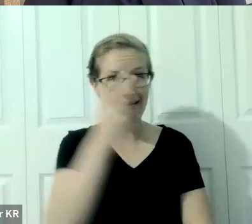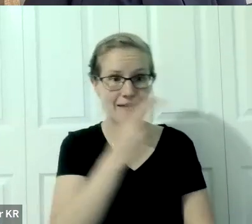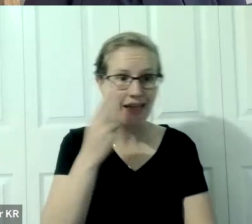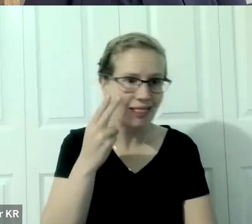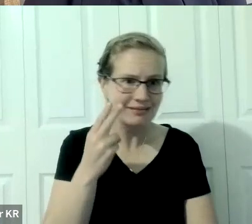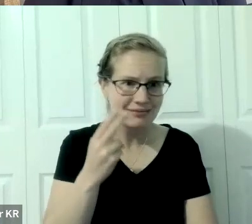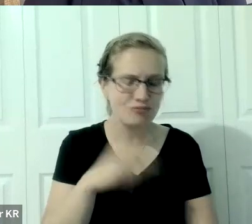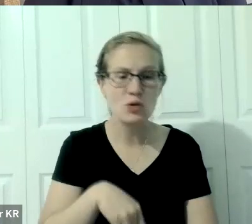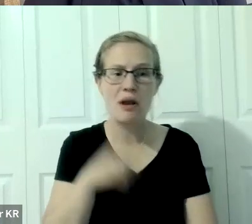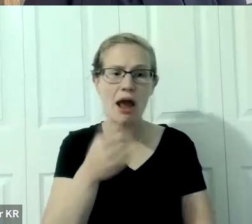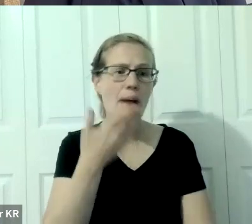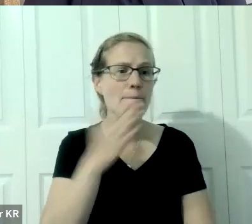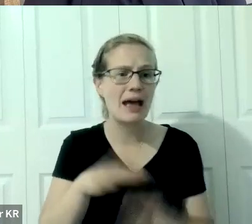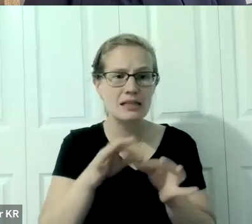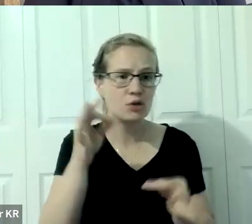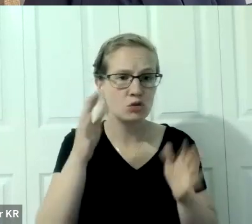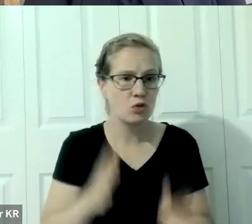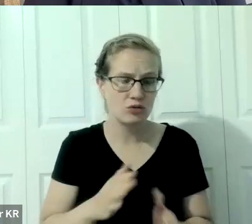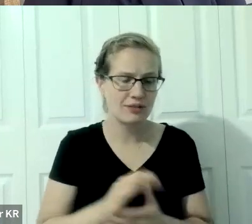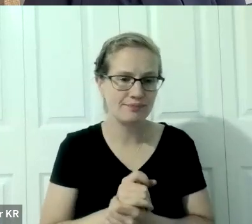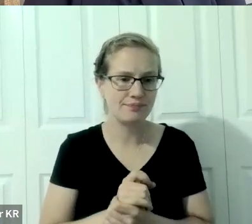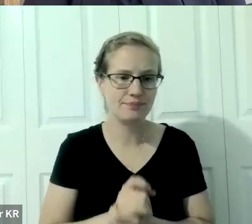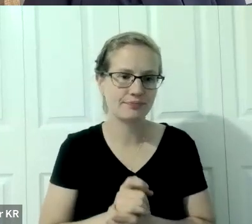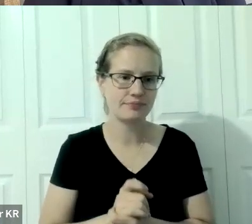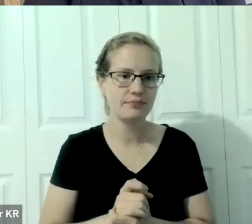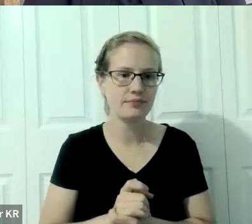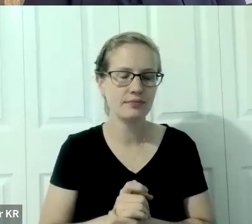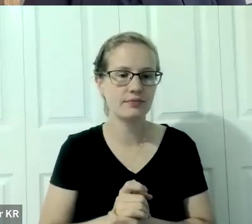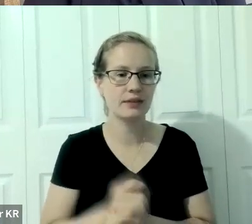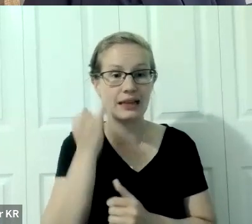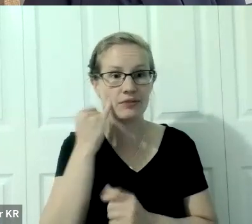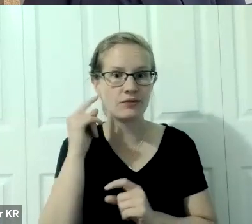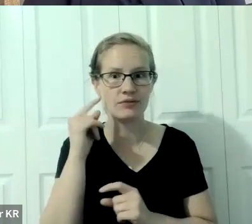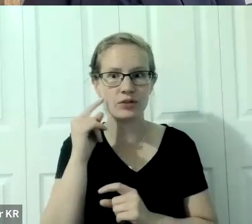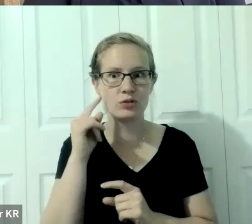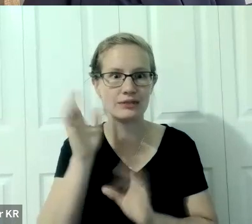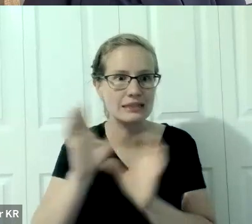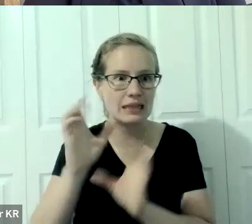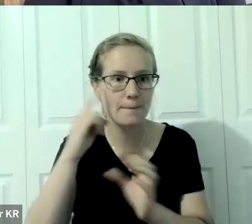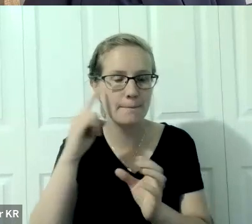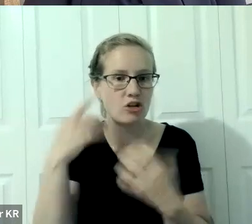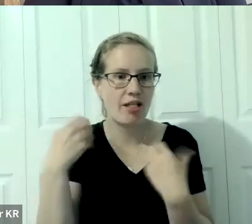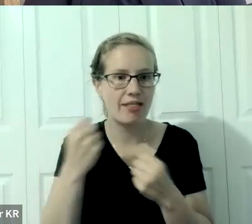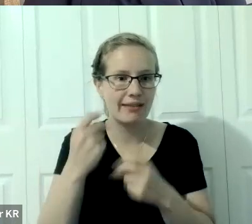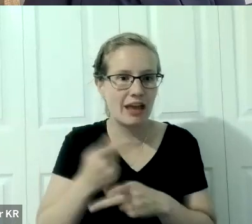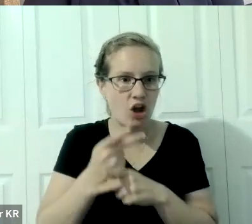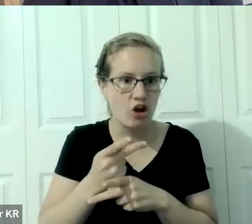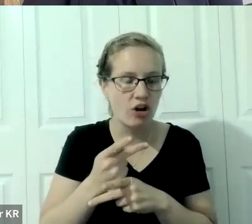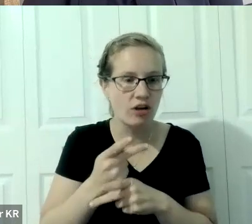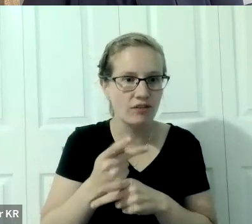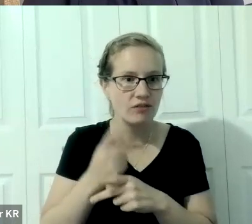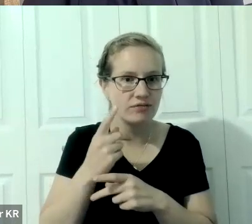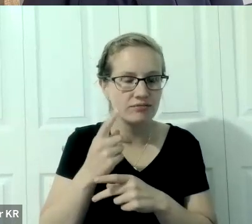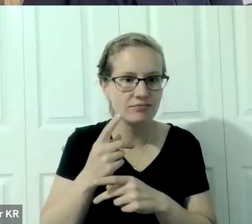bad spiritual person. And if you go get mental health care and get treated, you know, for depression think and